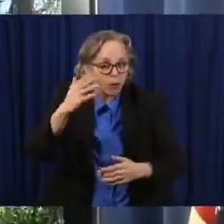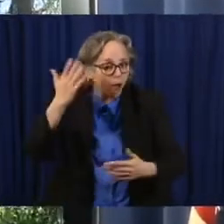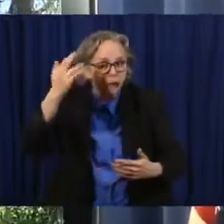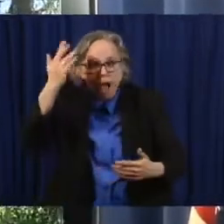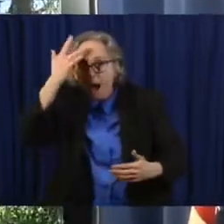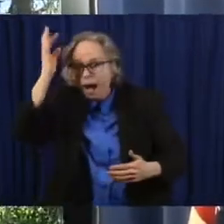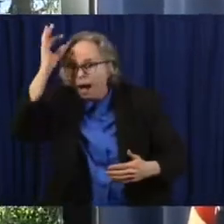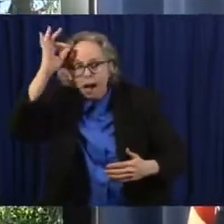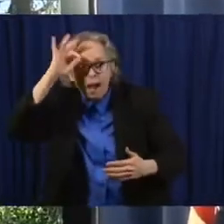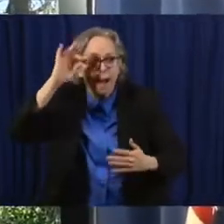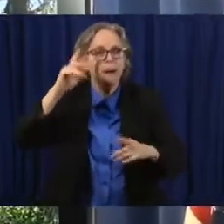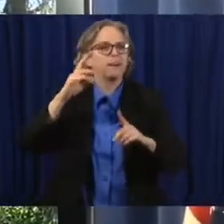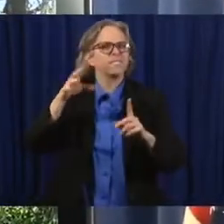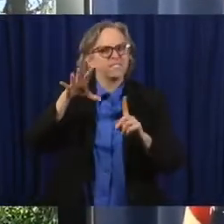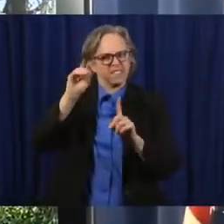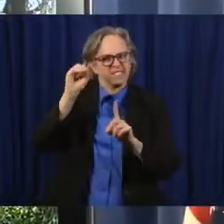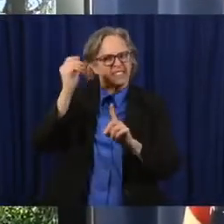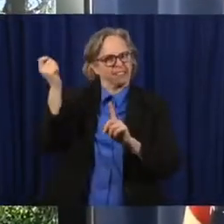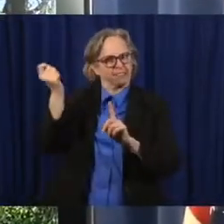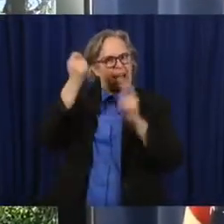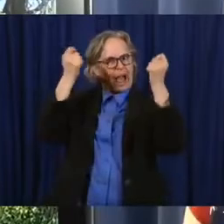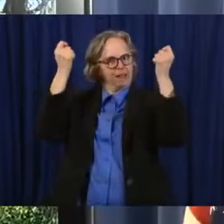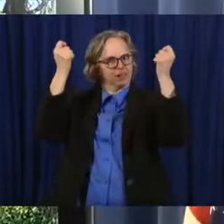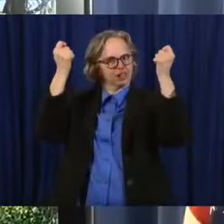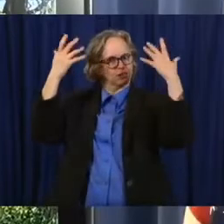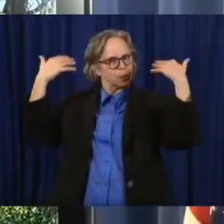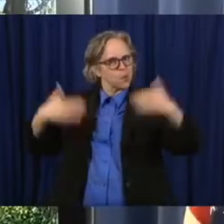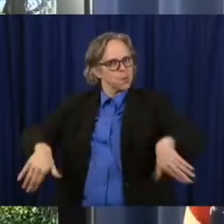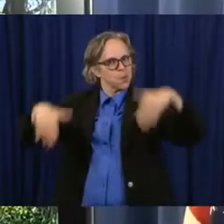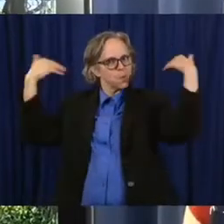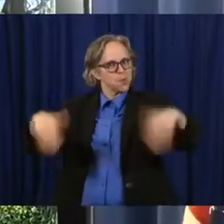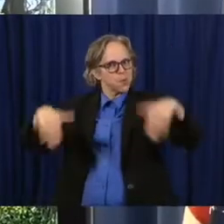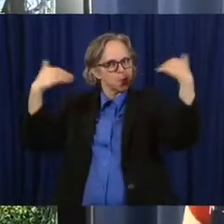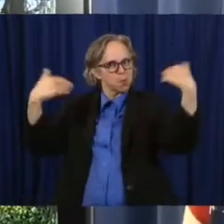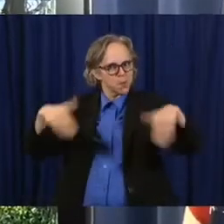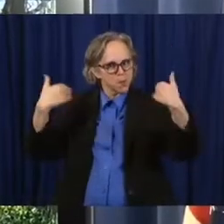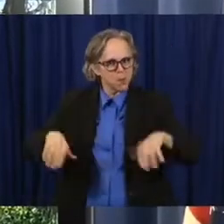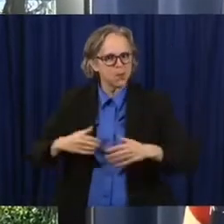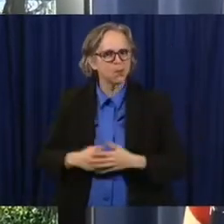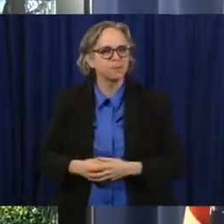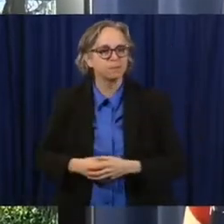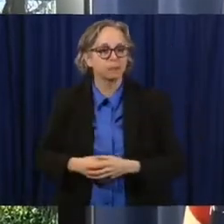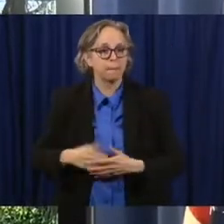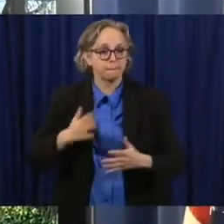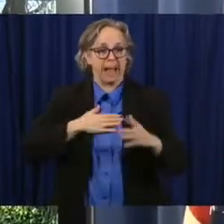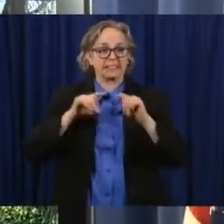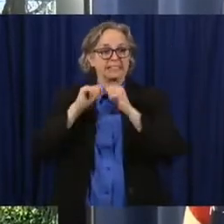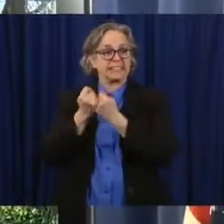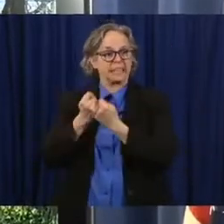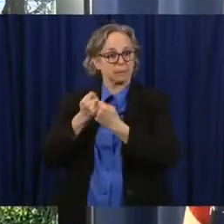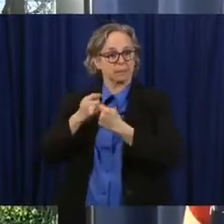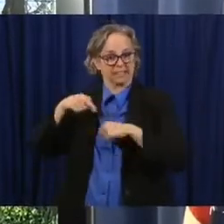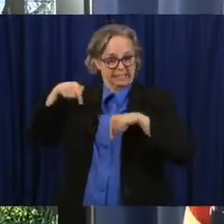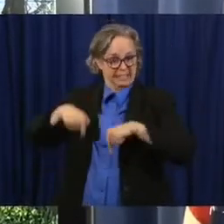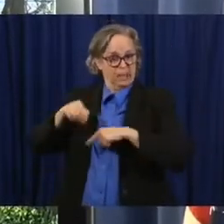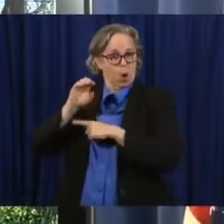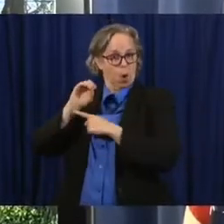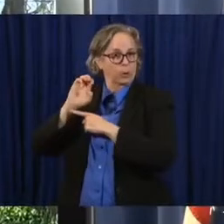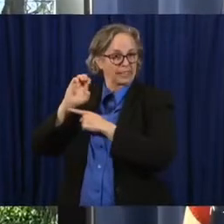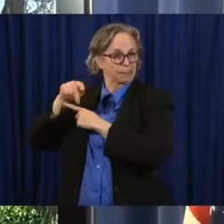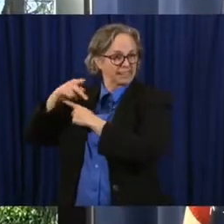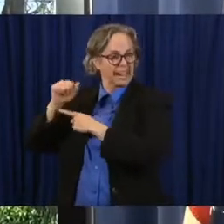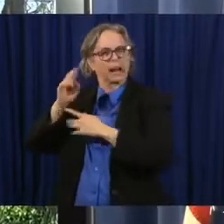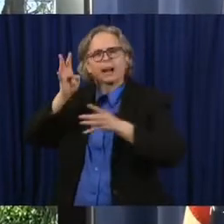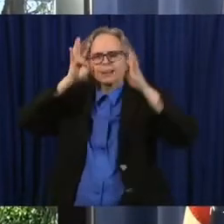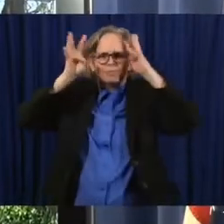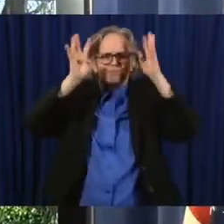Day. Many people on my team at Ohio EPA have come up with creative ideas to celebrate Earth Day with their families from